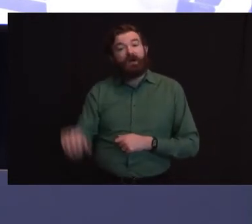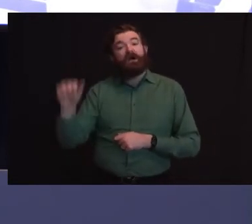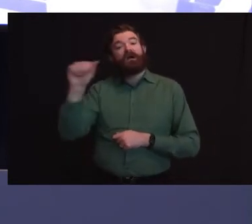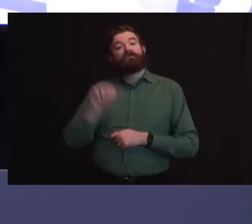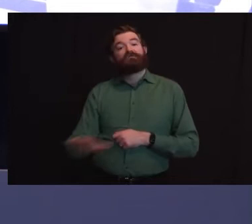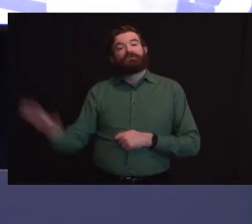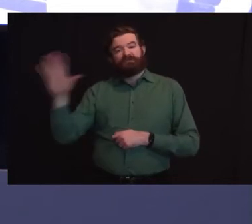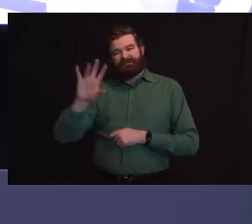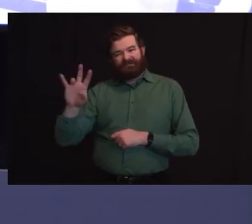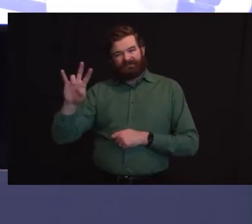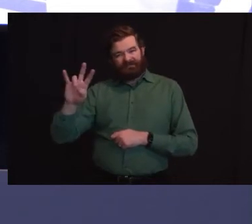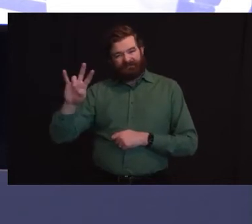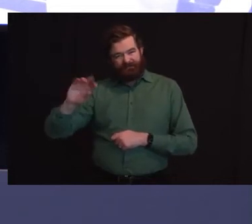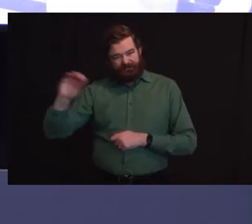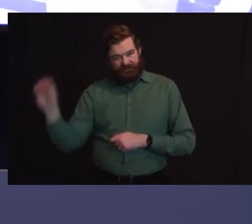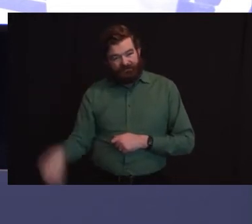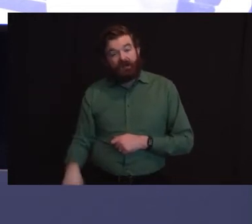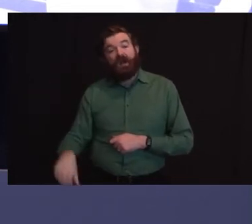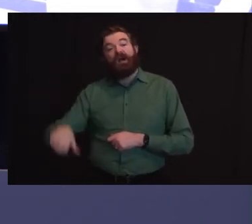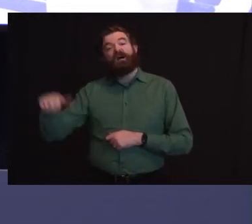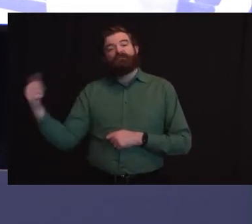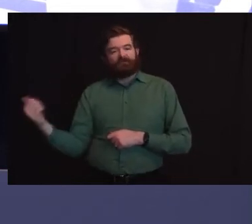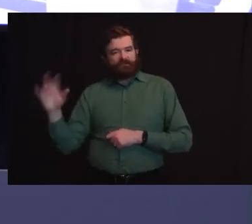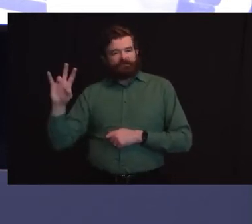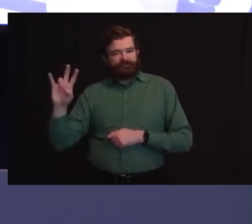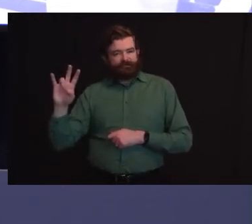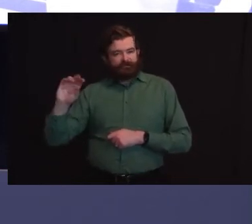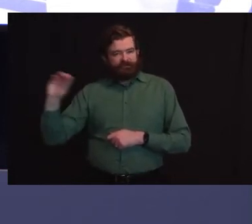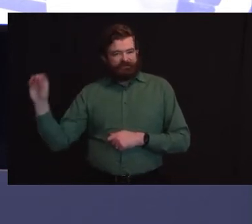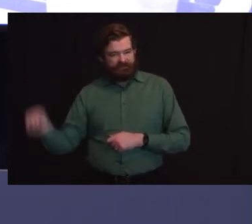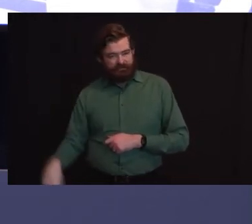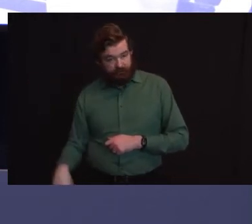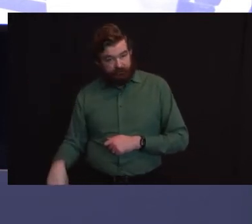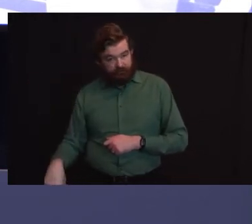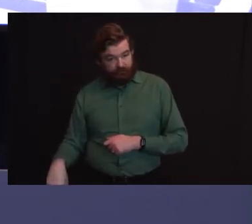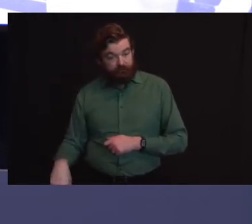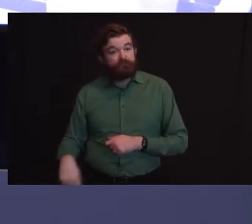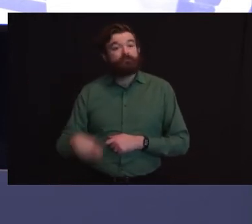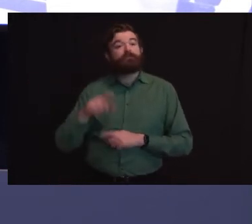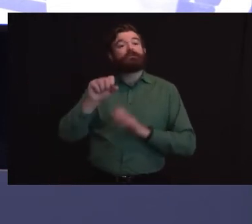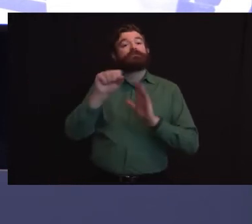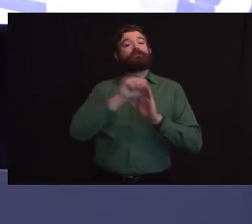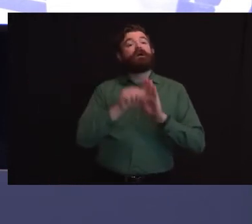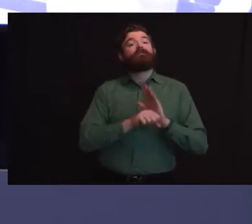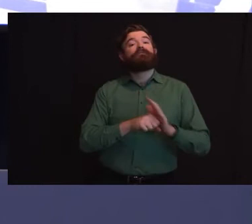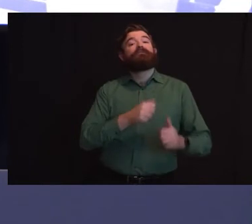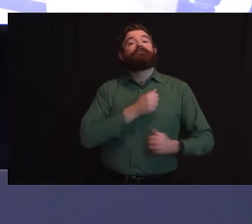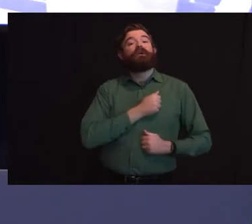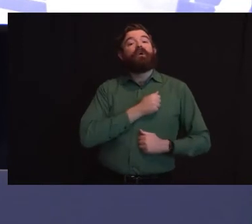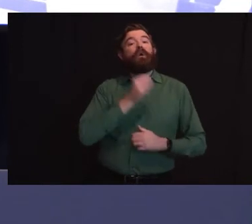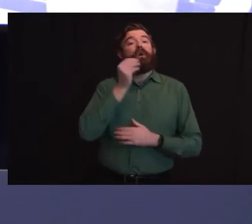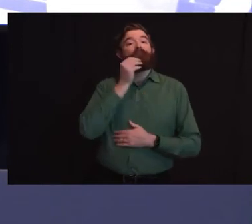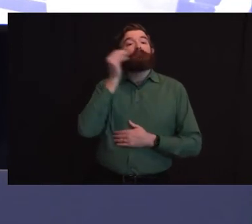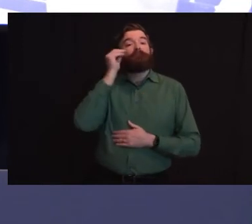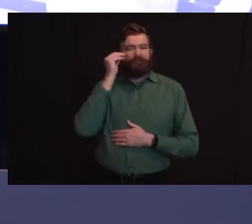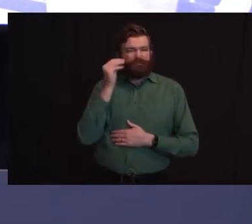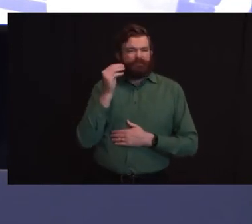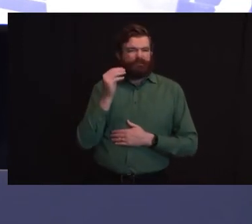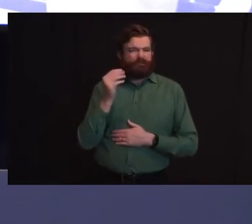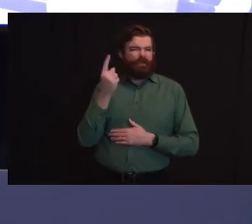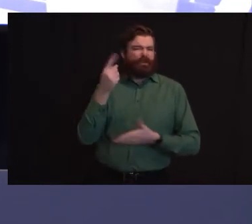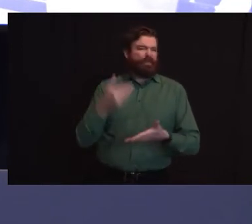7%, other 7%. At the state veterans' homes, there has been 1 new positive case among a